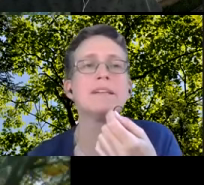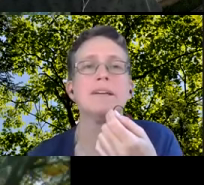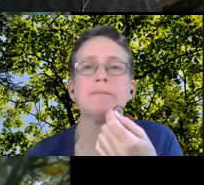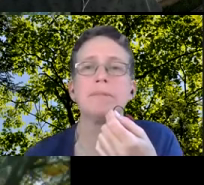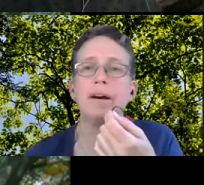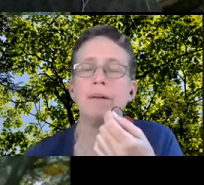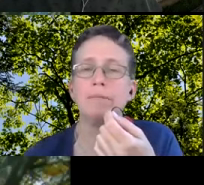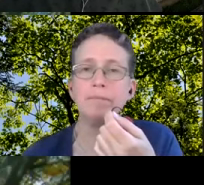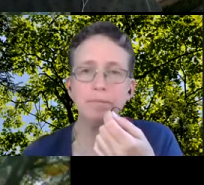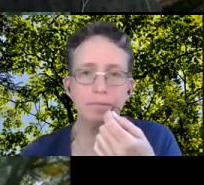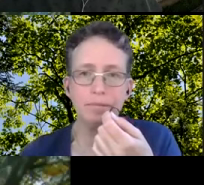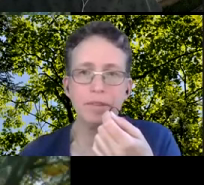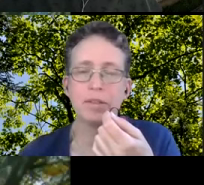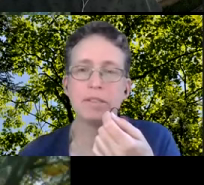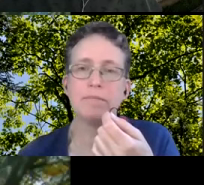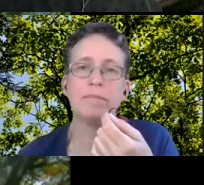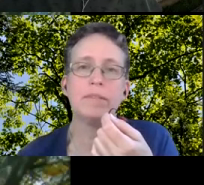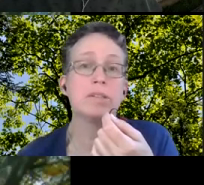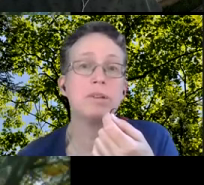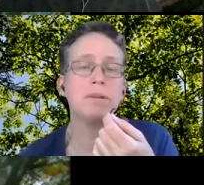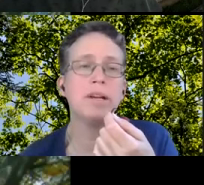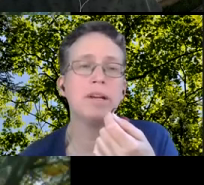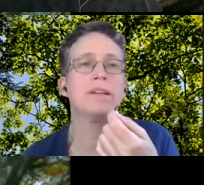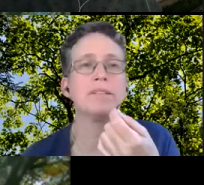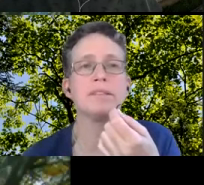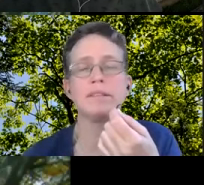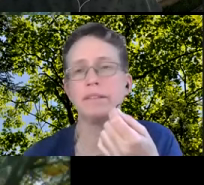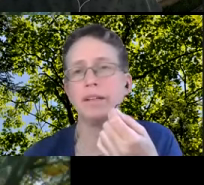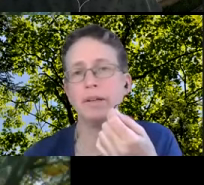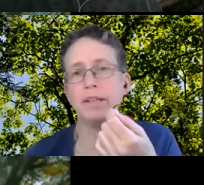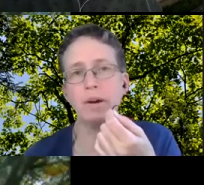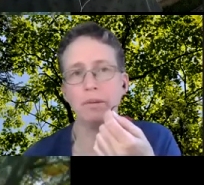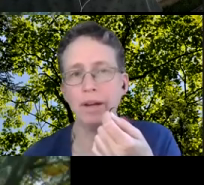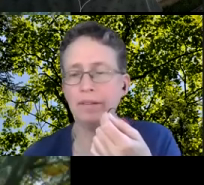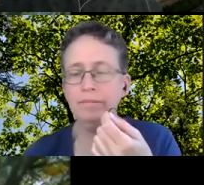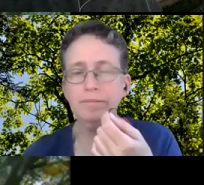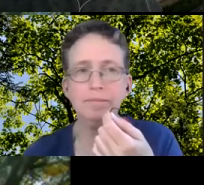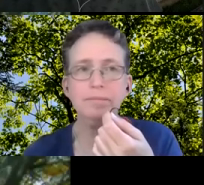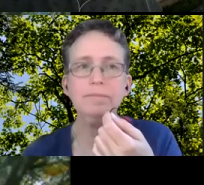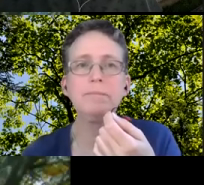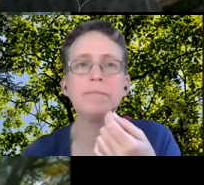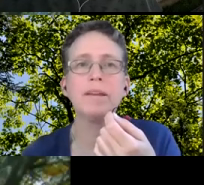Phoenix. There's shrubbery, there's, you know, a nice walkway.